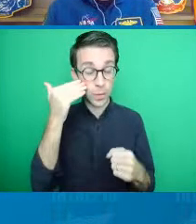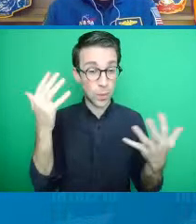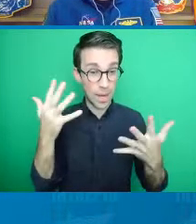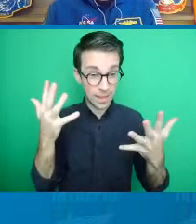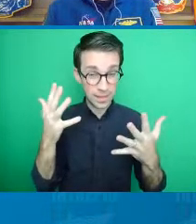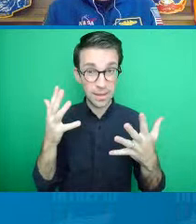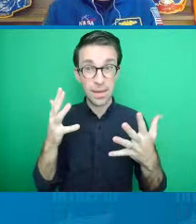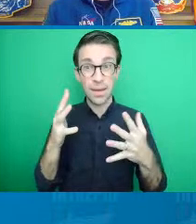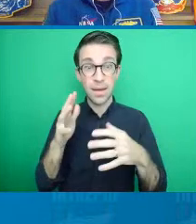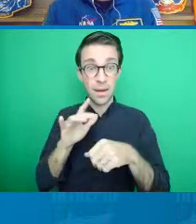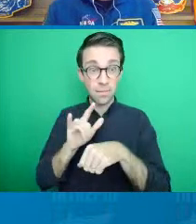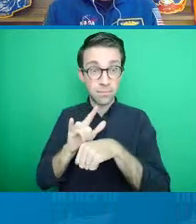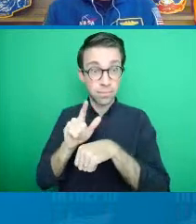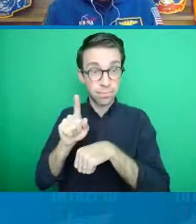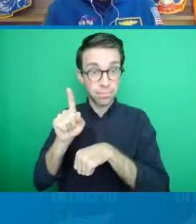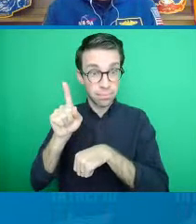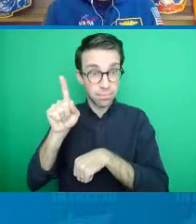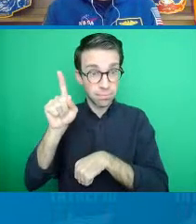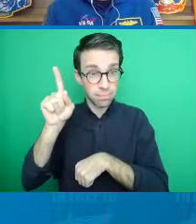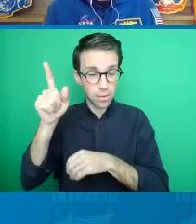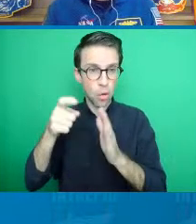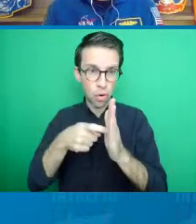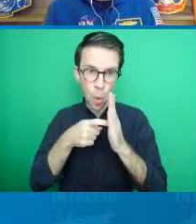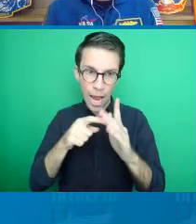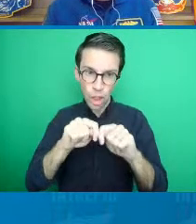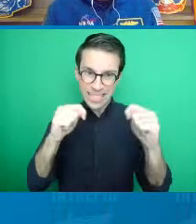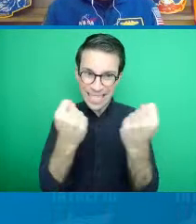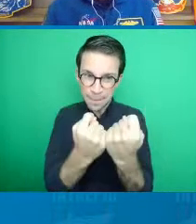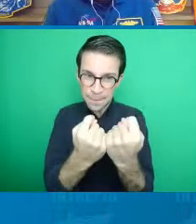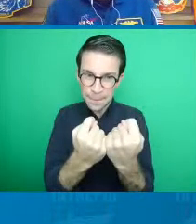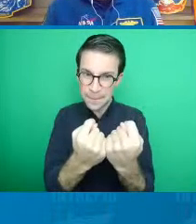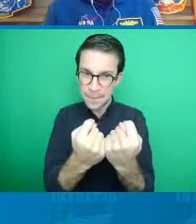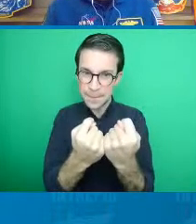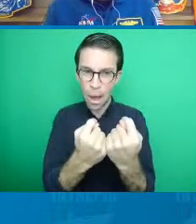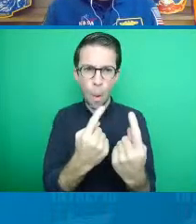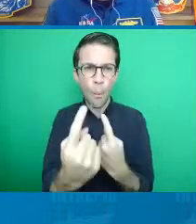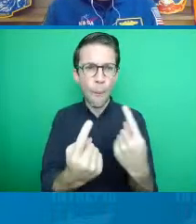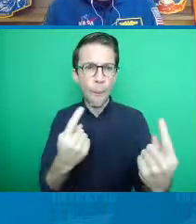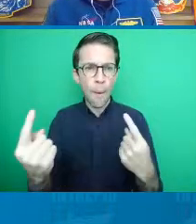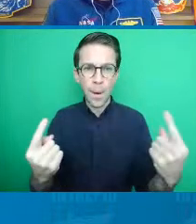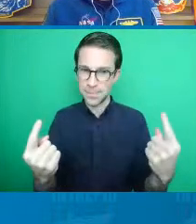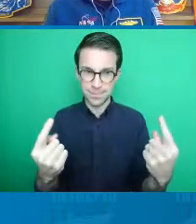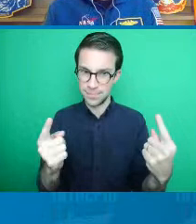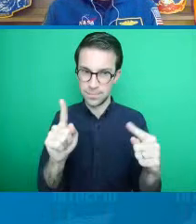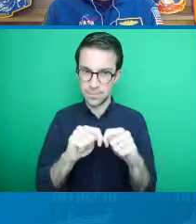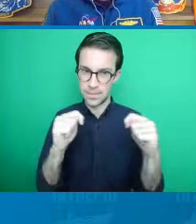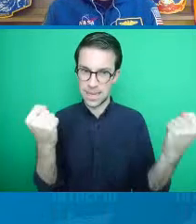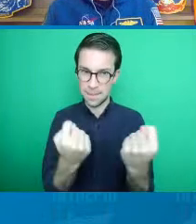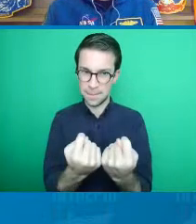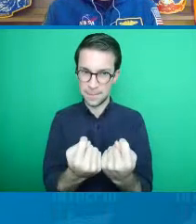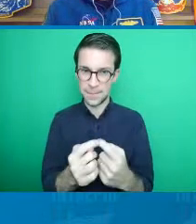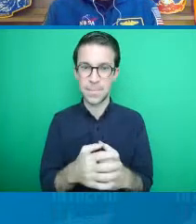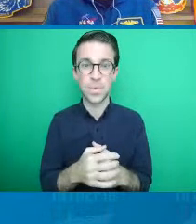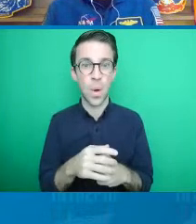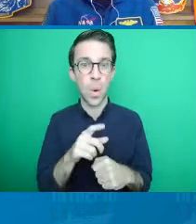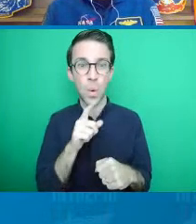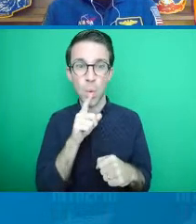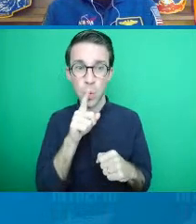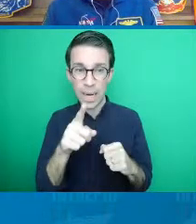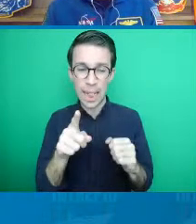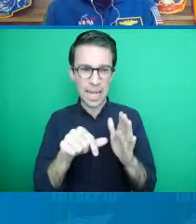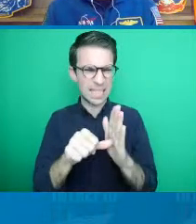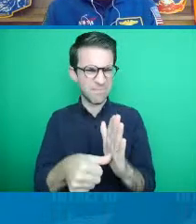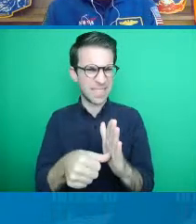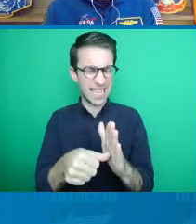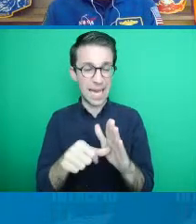sport. It is a team effort. So we really emphasized the importance of getting that team together and